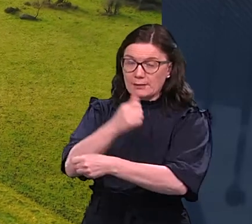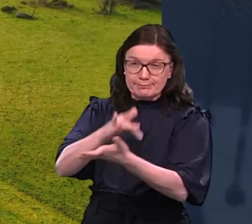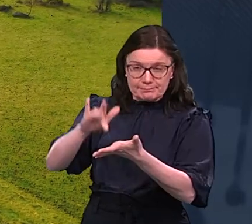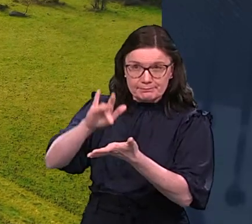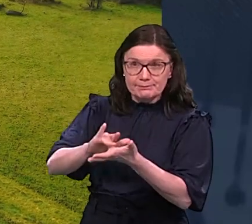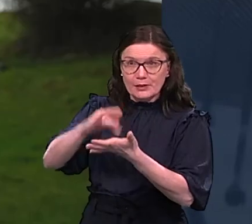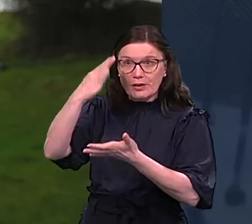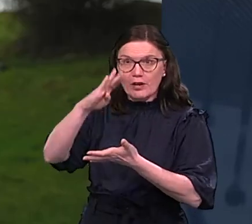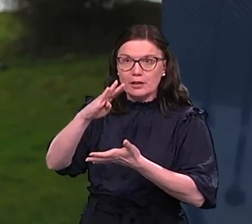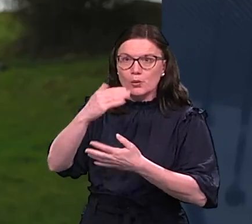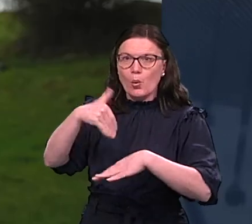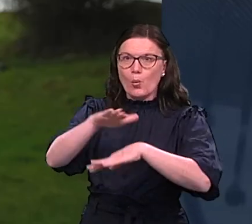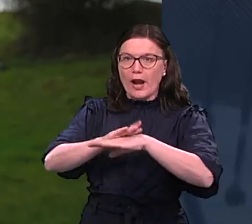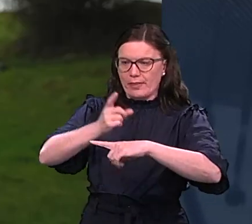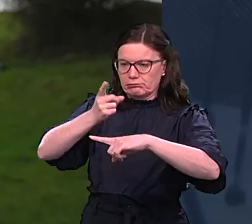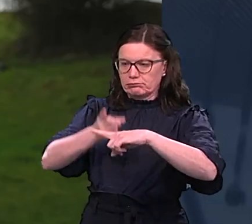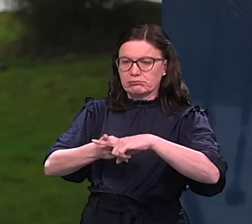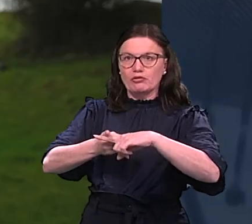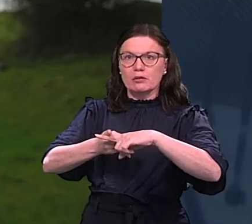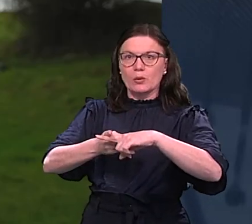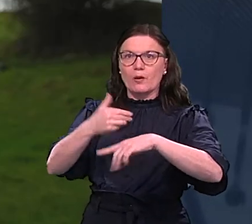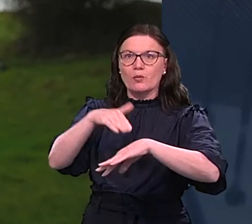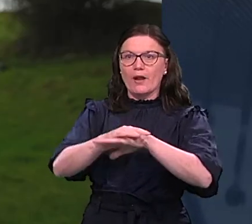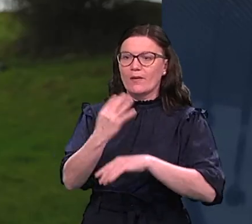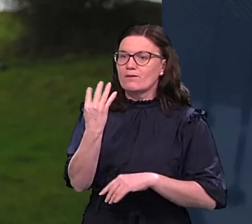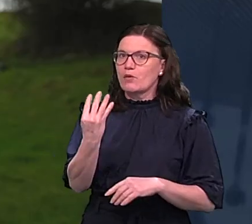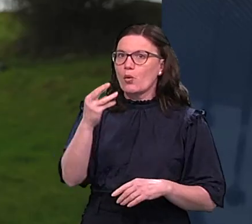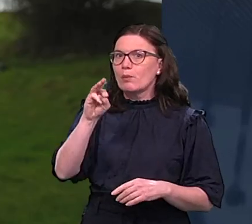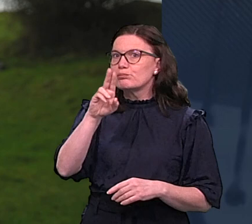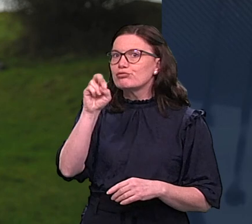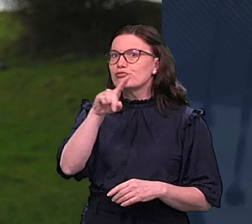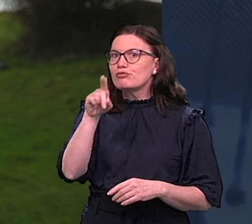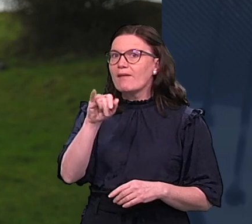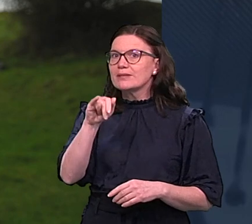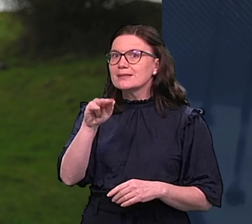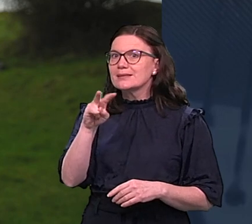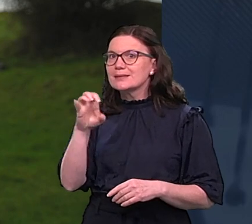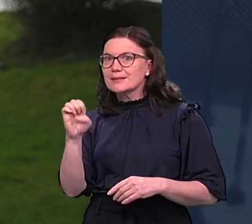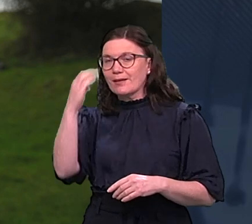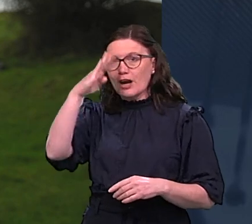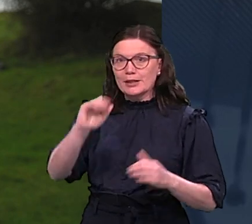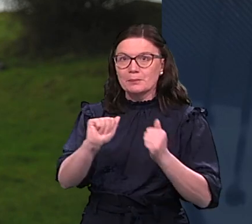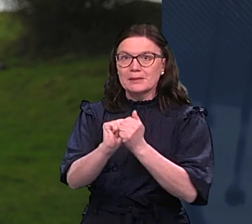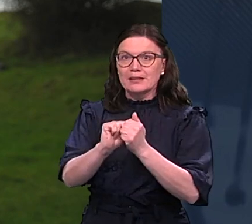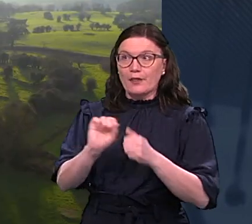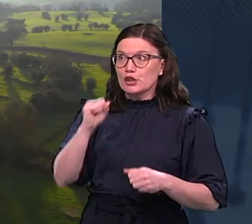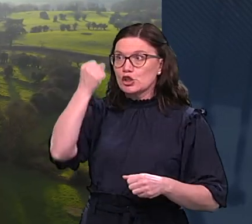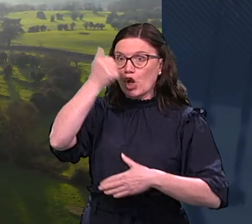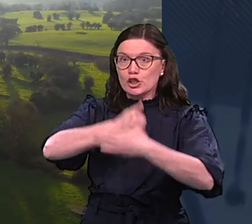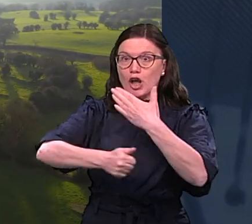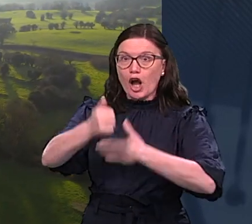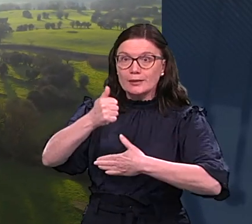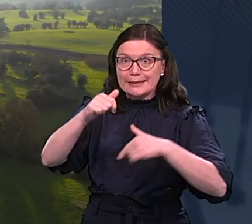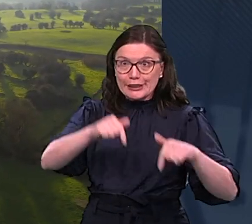of Ireland meet. Lu, the sun god, rests here. So the resting place of the gods, seat of the High